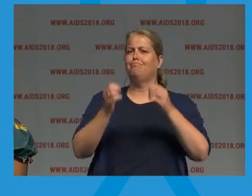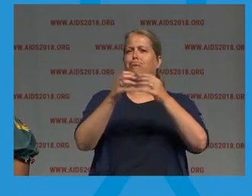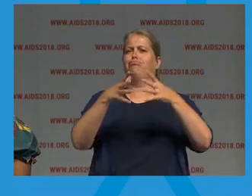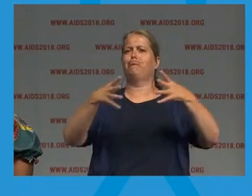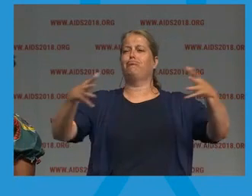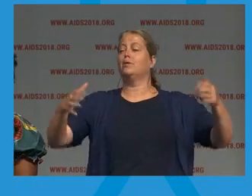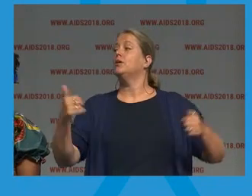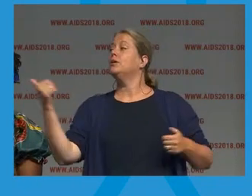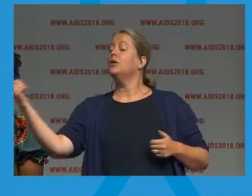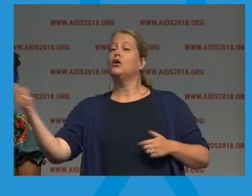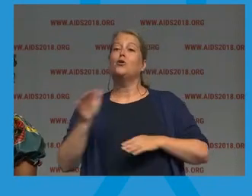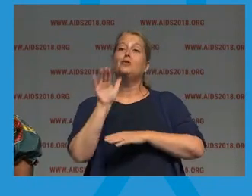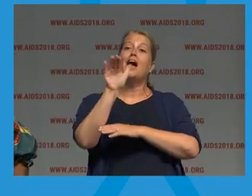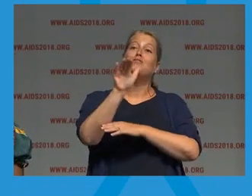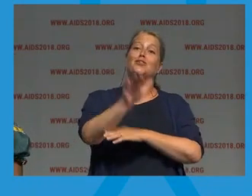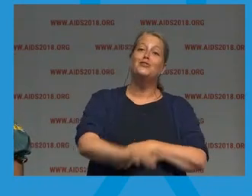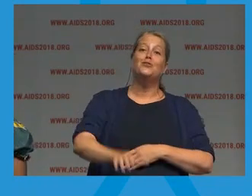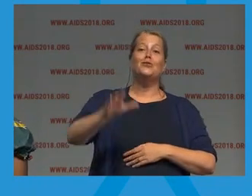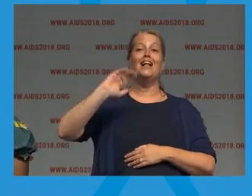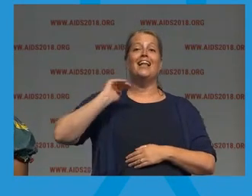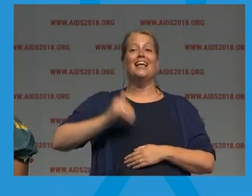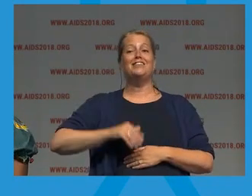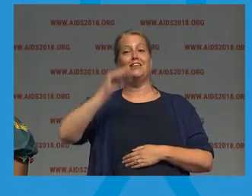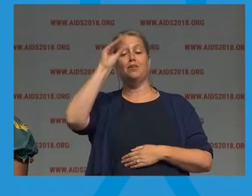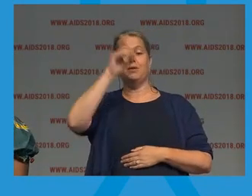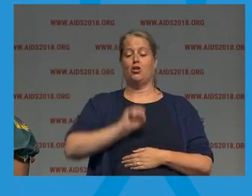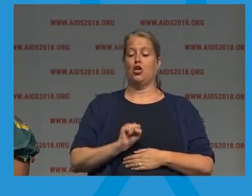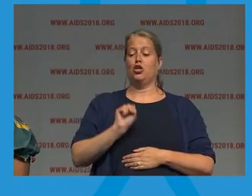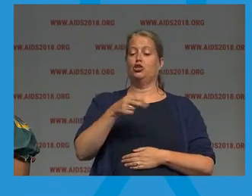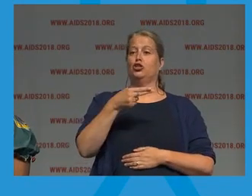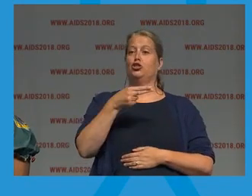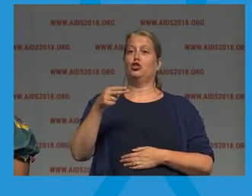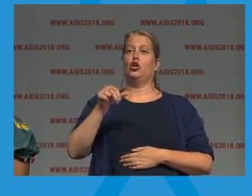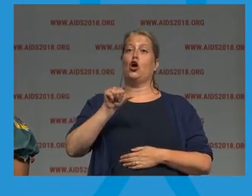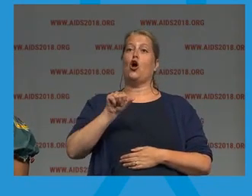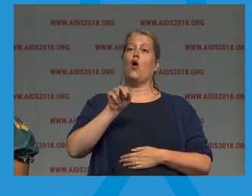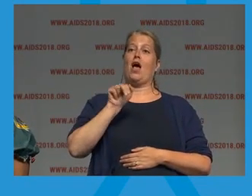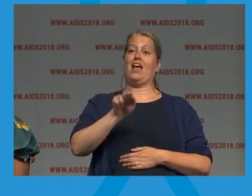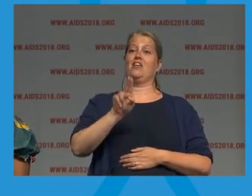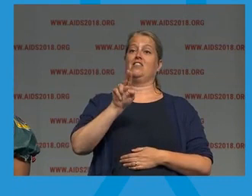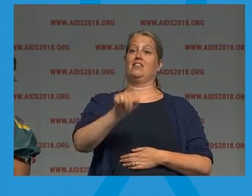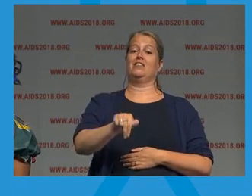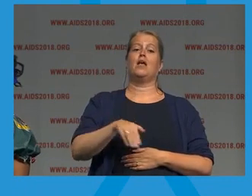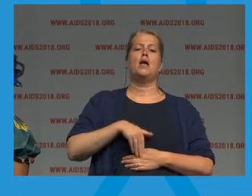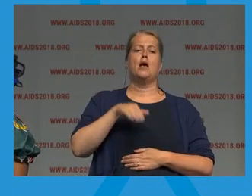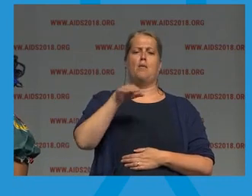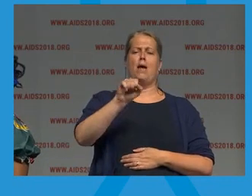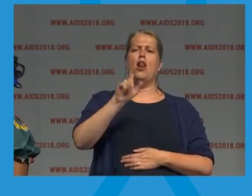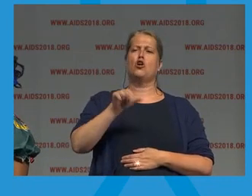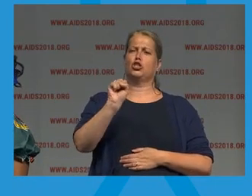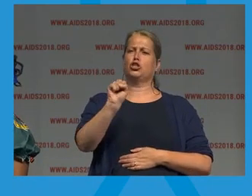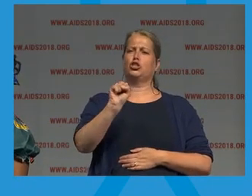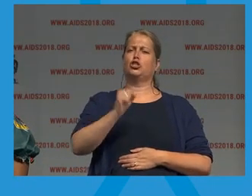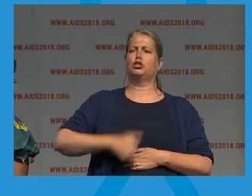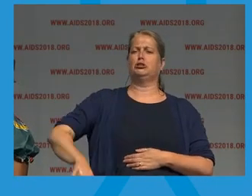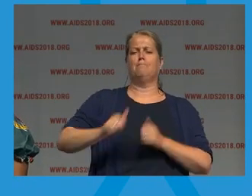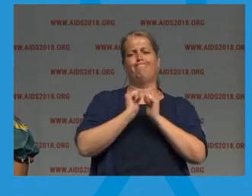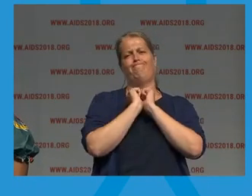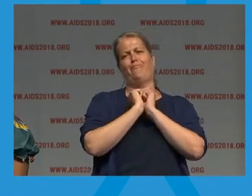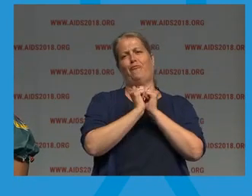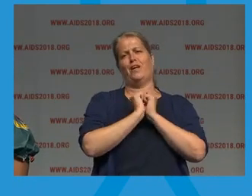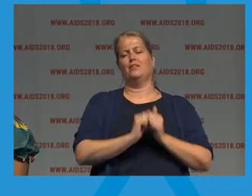Good afternoon, ladies and gentlemen. My name is Sean Mellows, a dear friend and comrade of Prudence